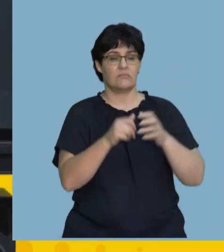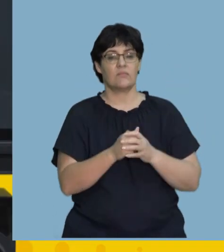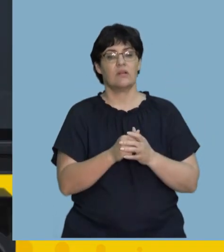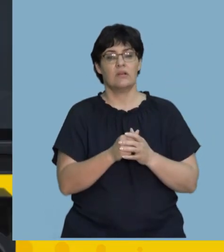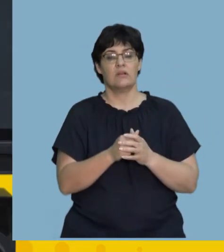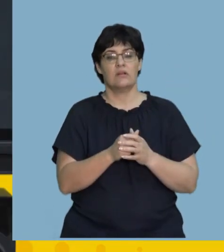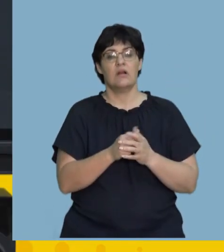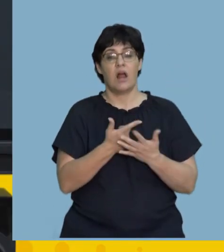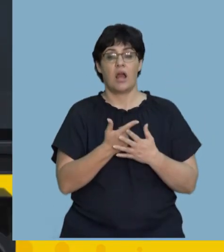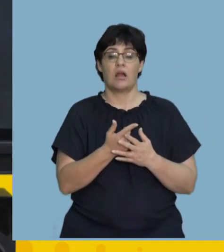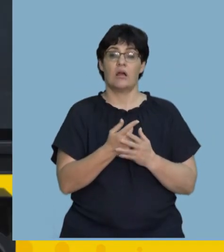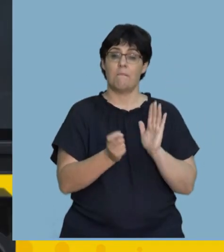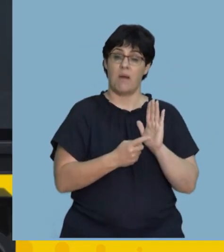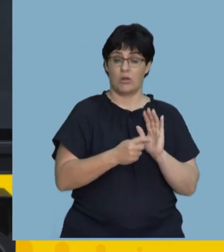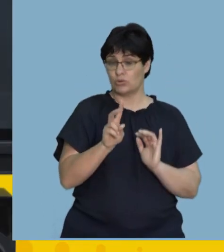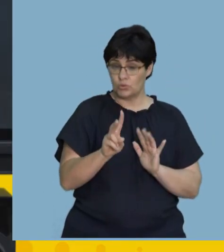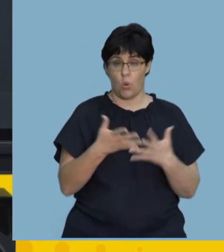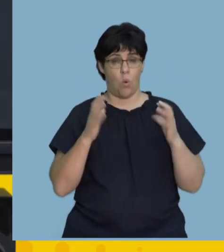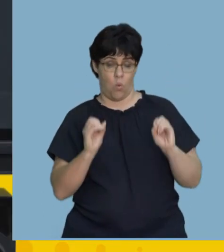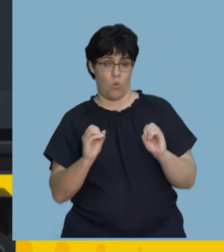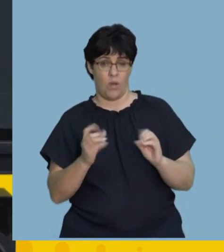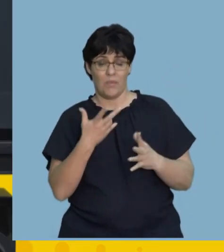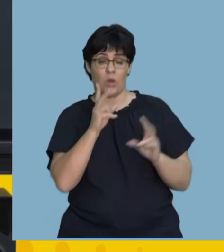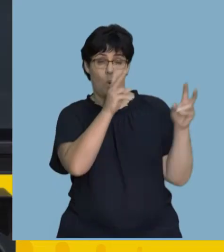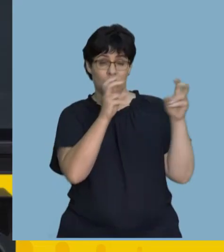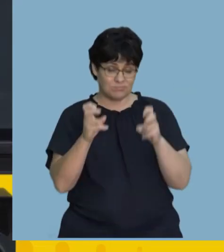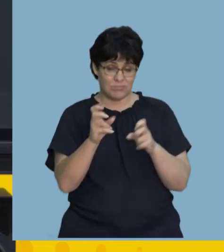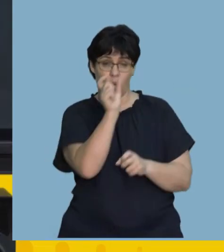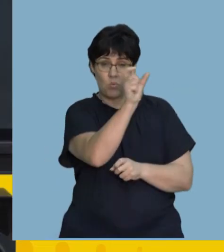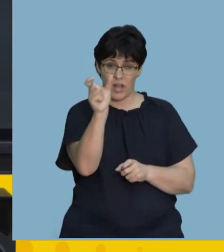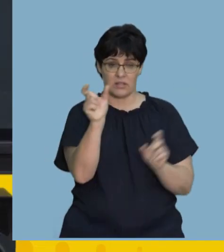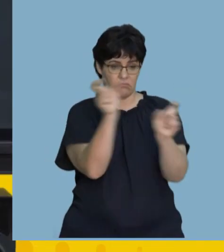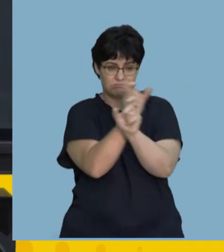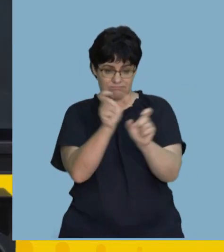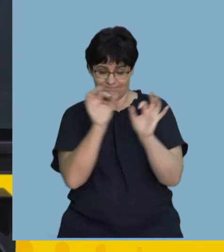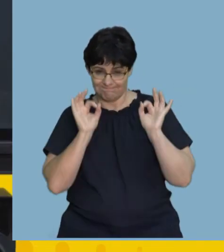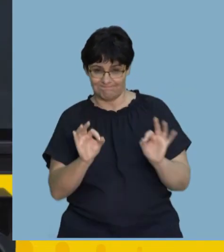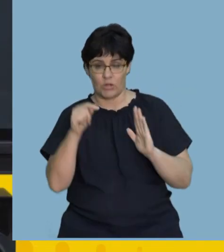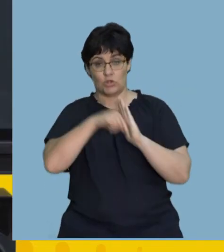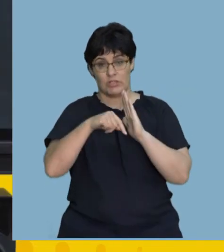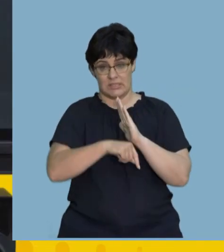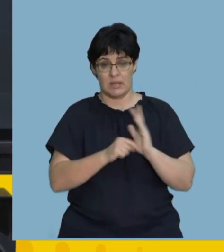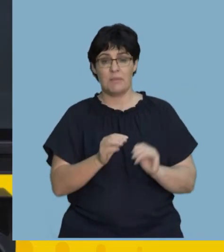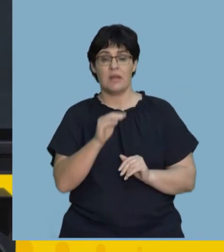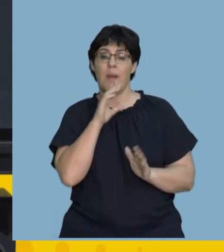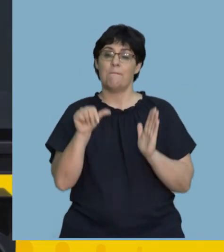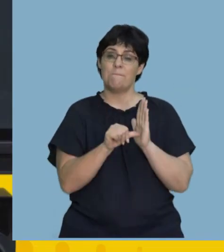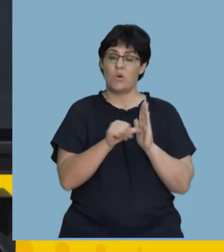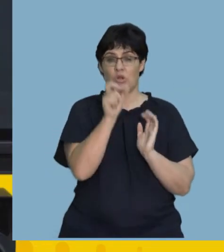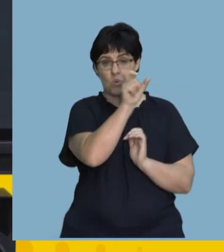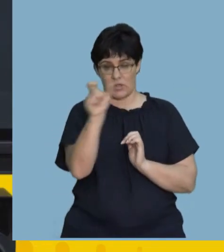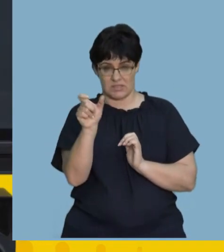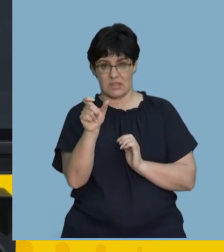or nothing. So we must capture the correct words in the correct context. In other words, what we mean that the key words must be used in the